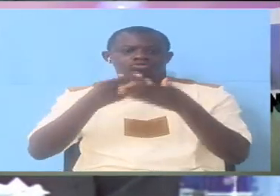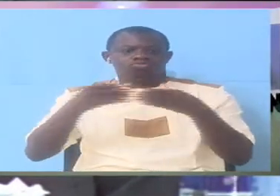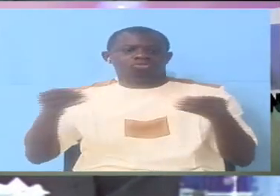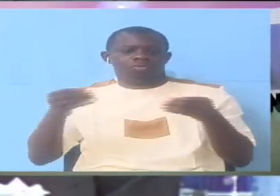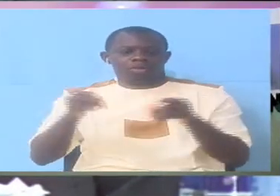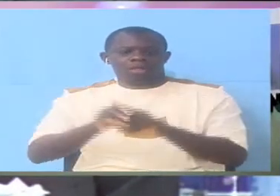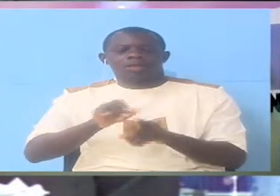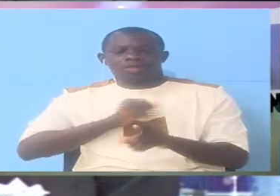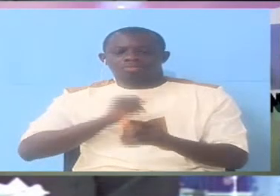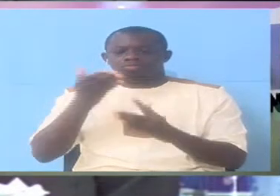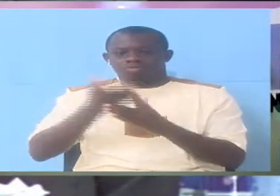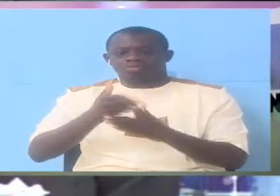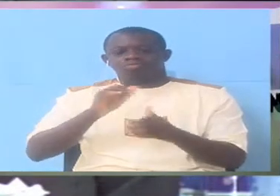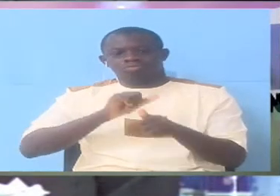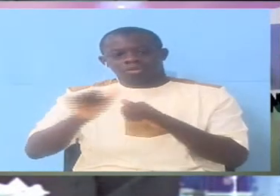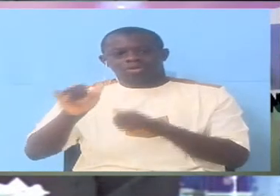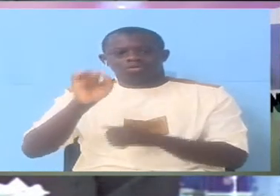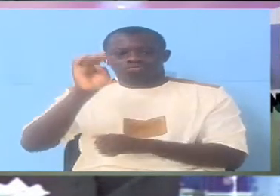the